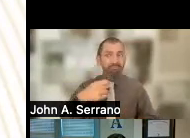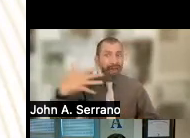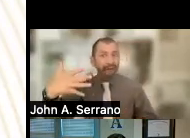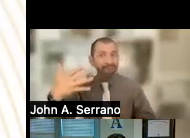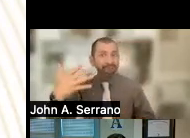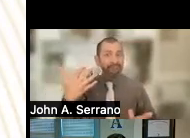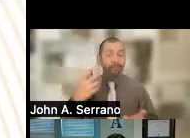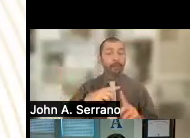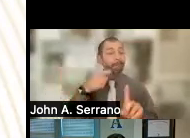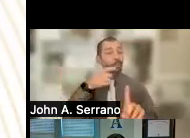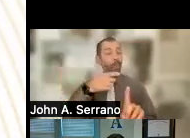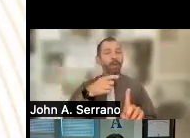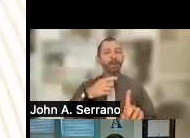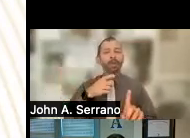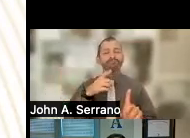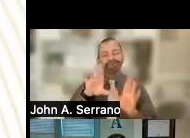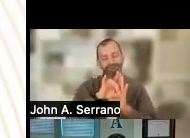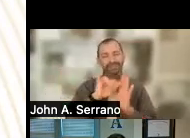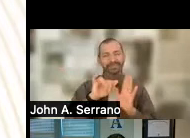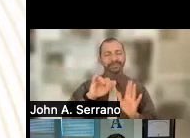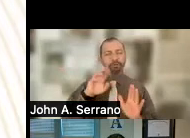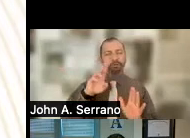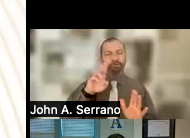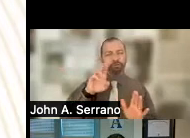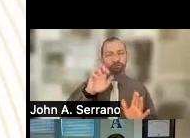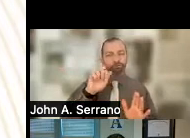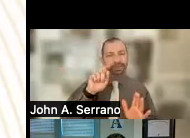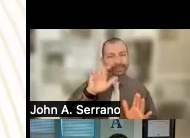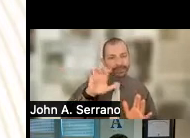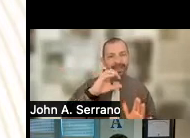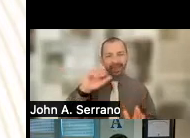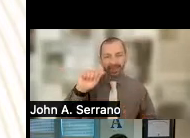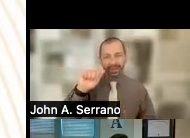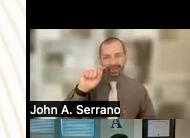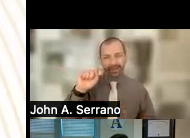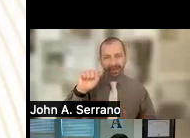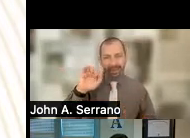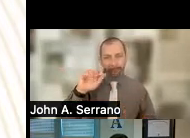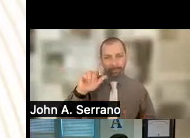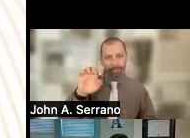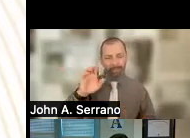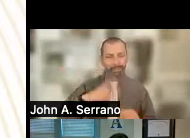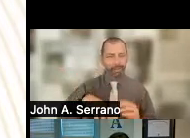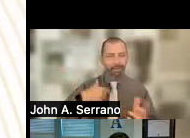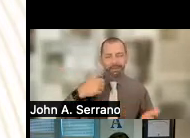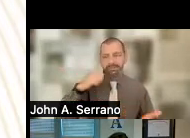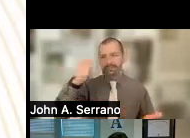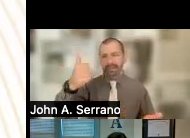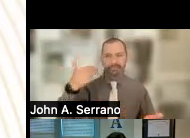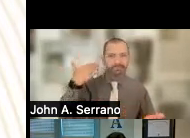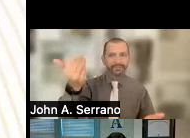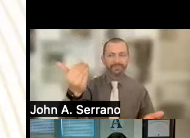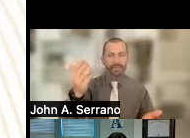number. If you want to do 2 or 5, whatever makes sense, just focus on having them be realistic